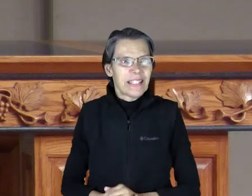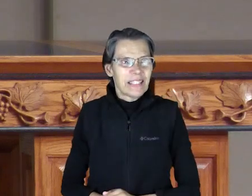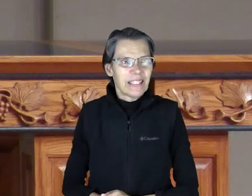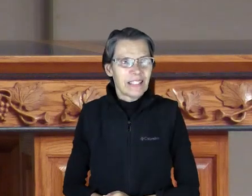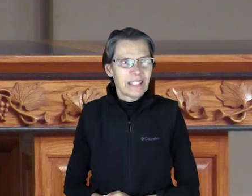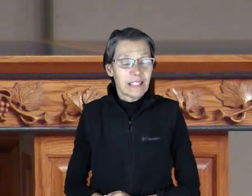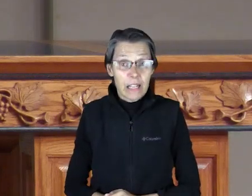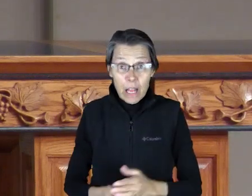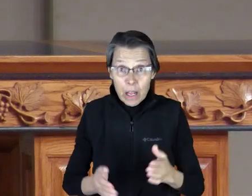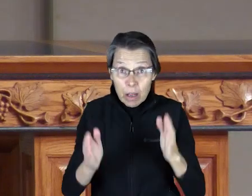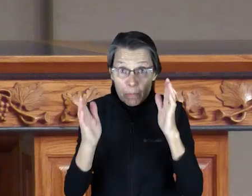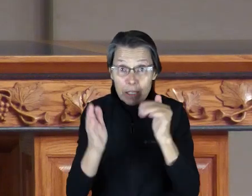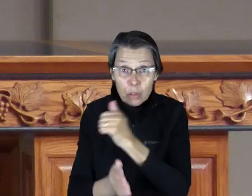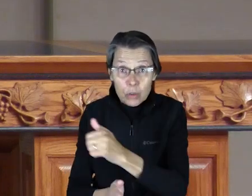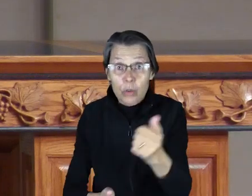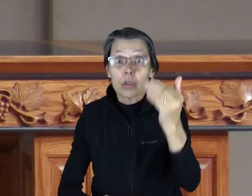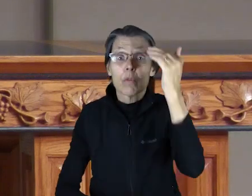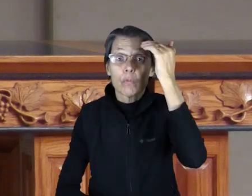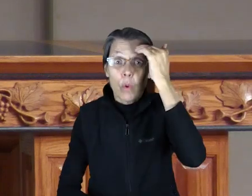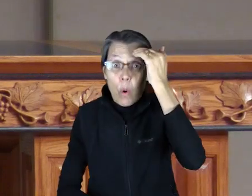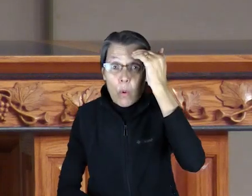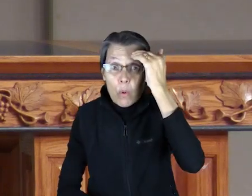Somehow let yourself know